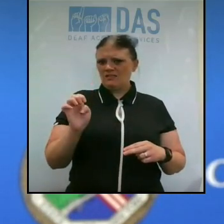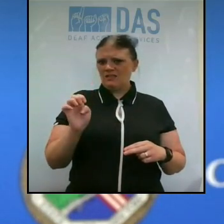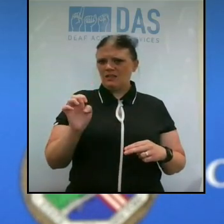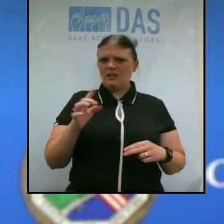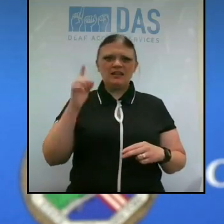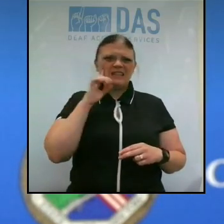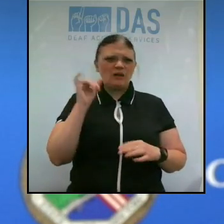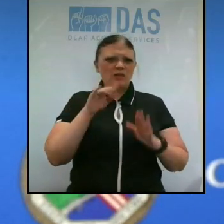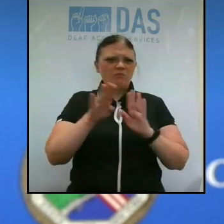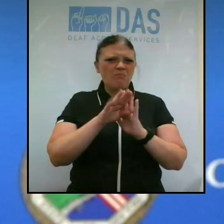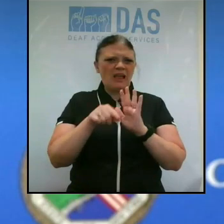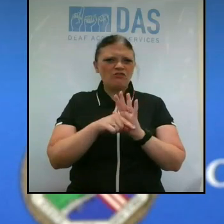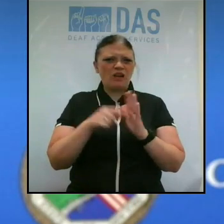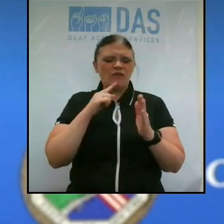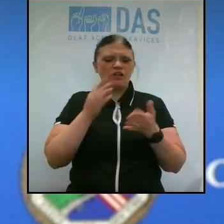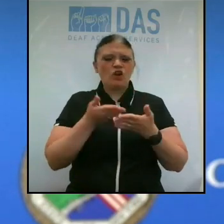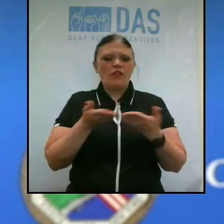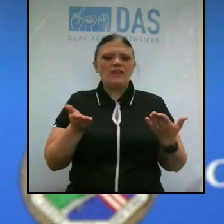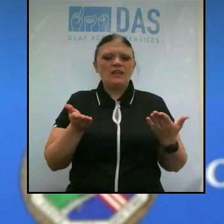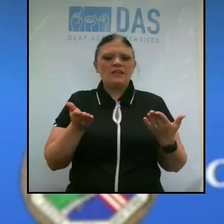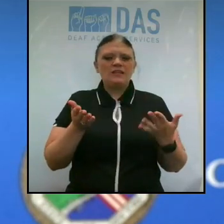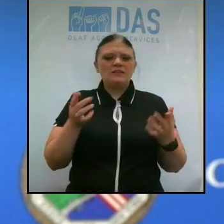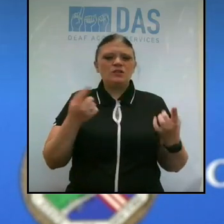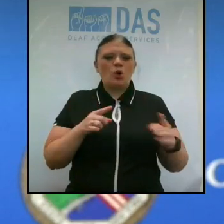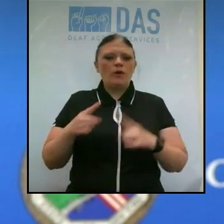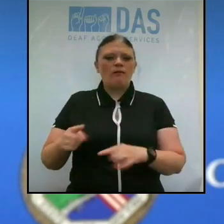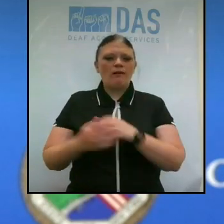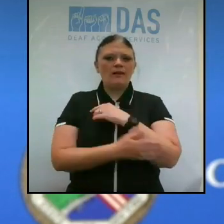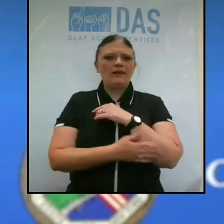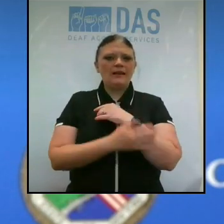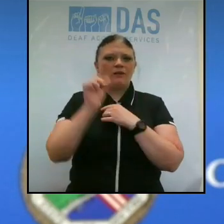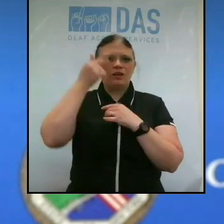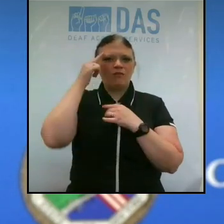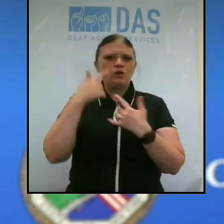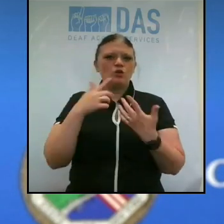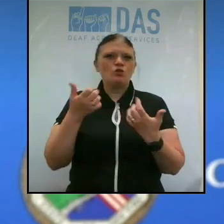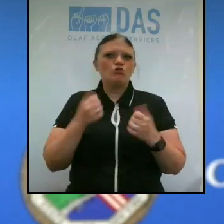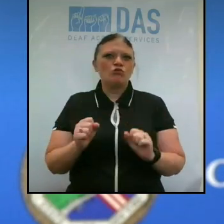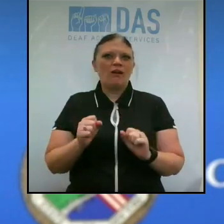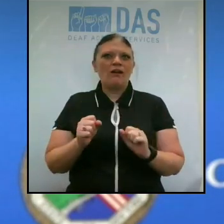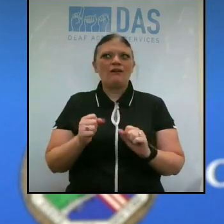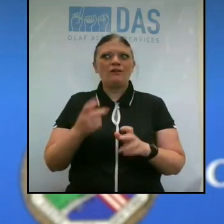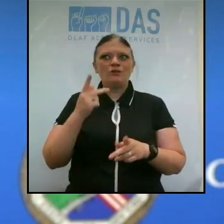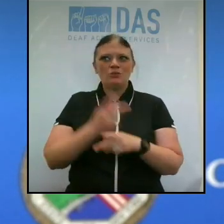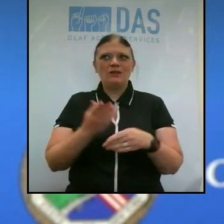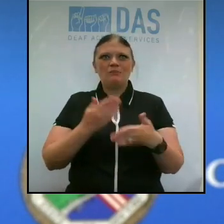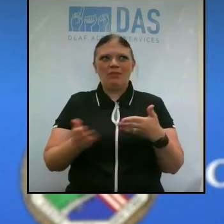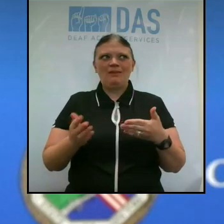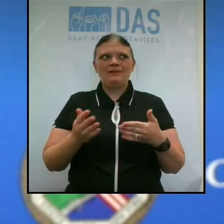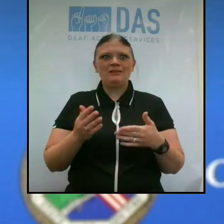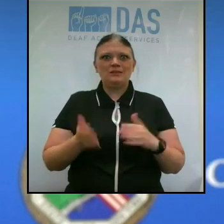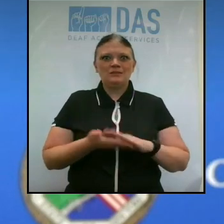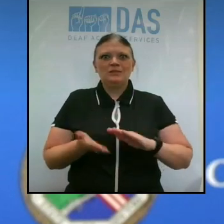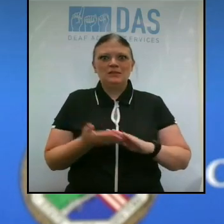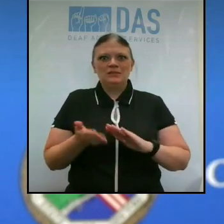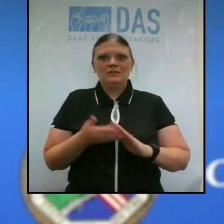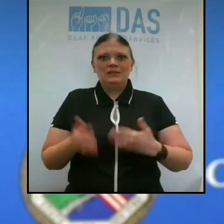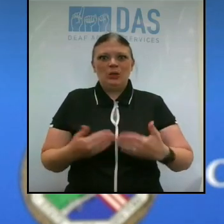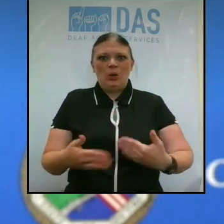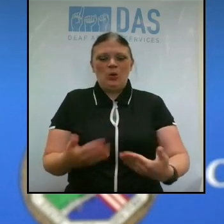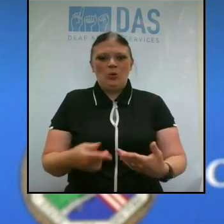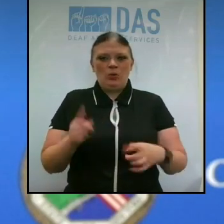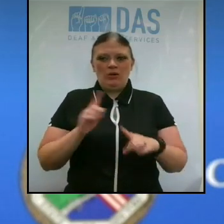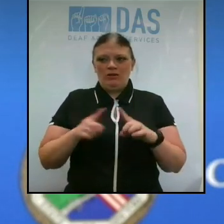in the background there are things going on in county government. You're trying to keep things going. Yes. In